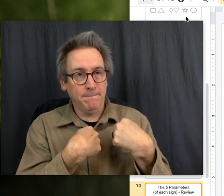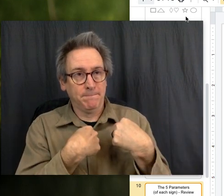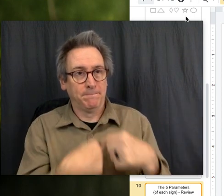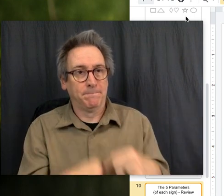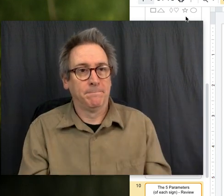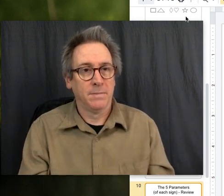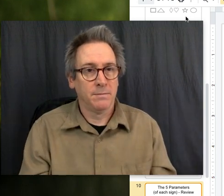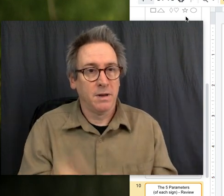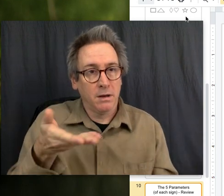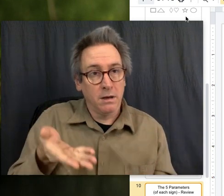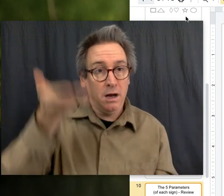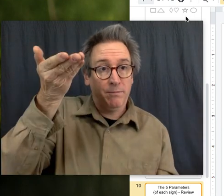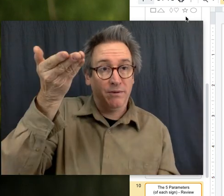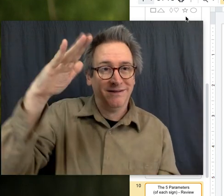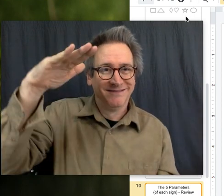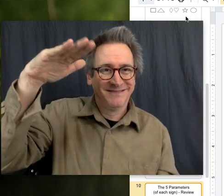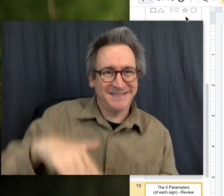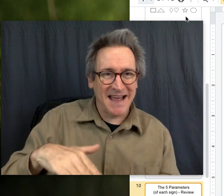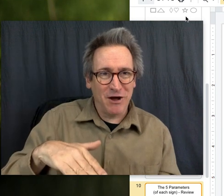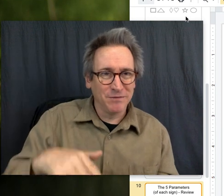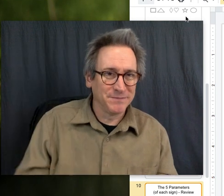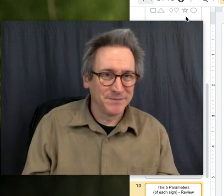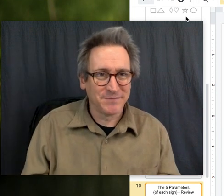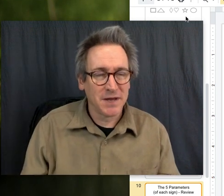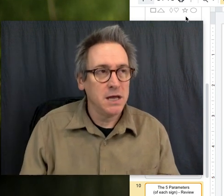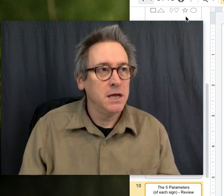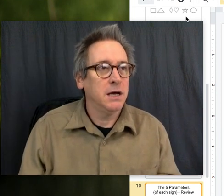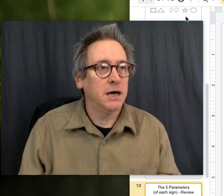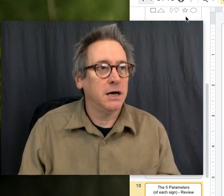come, up, down,